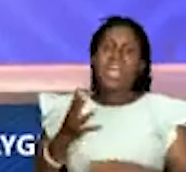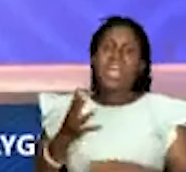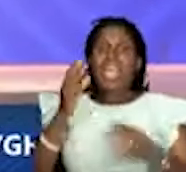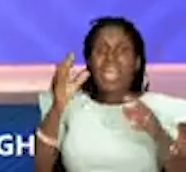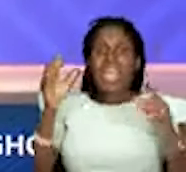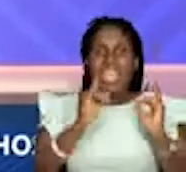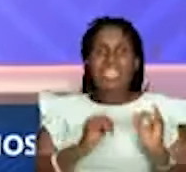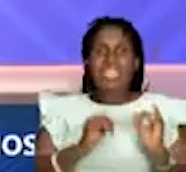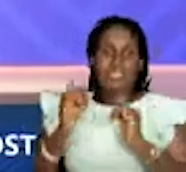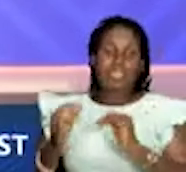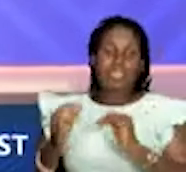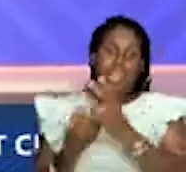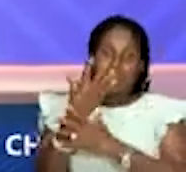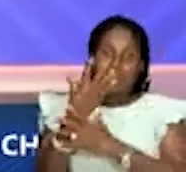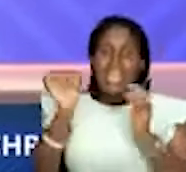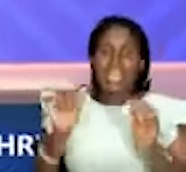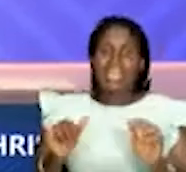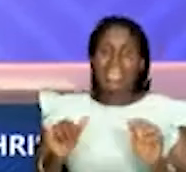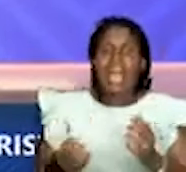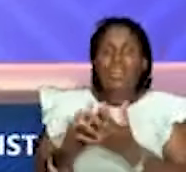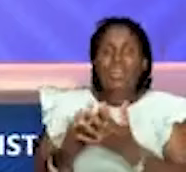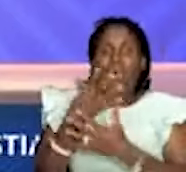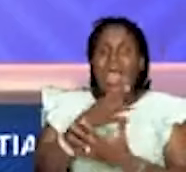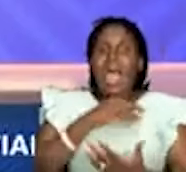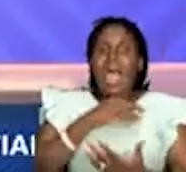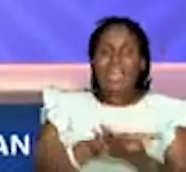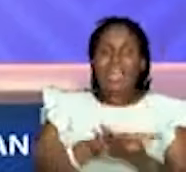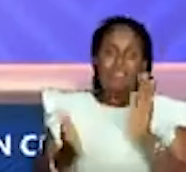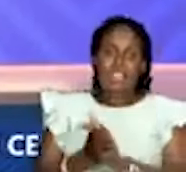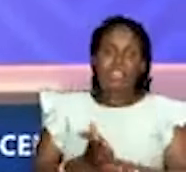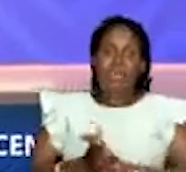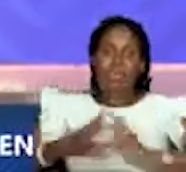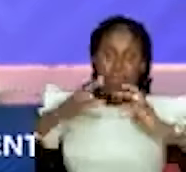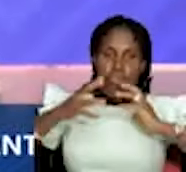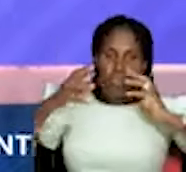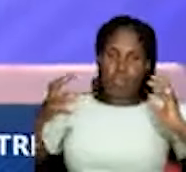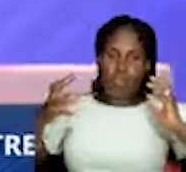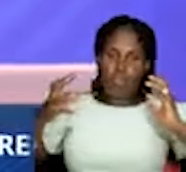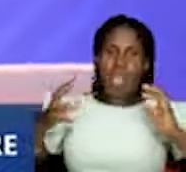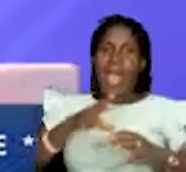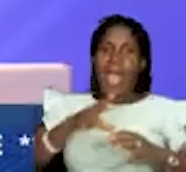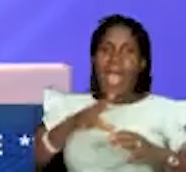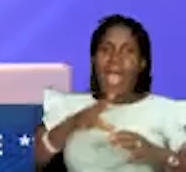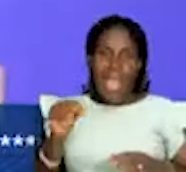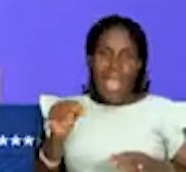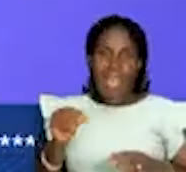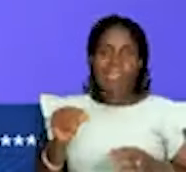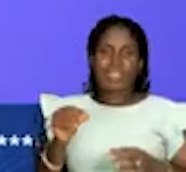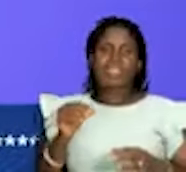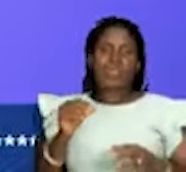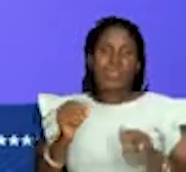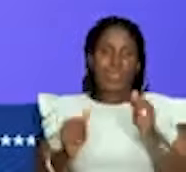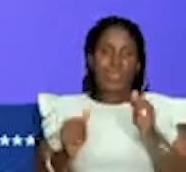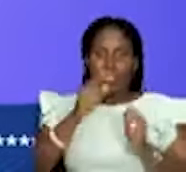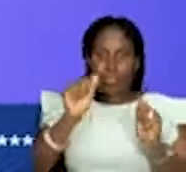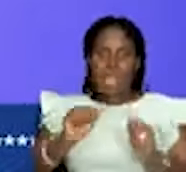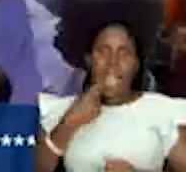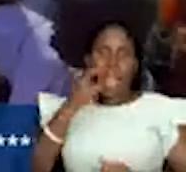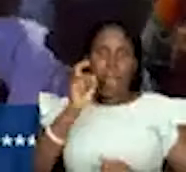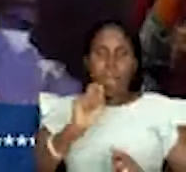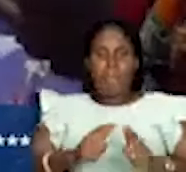can grow and become robust. And with it, you are able to command great victories, even